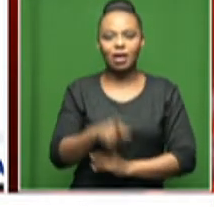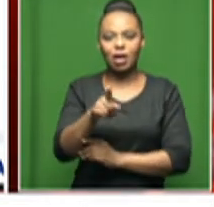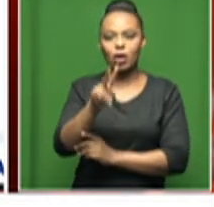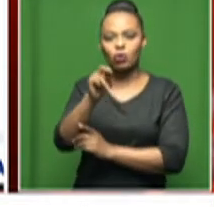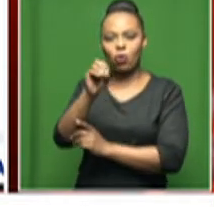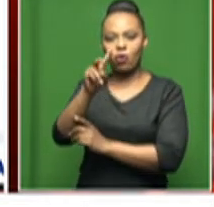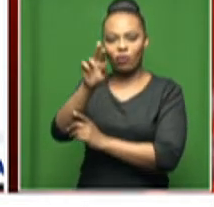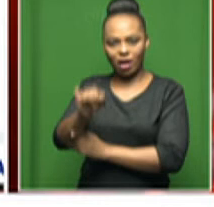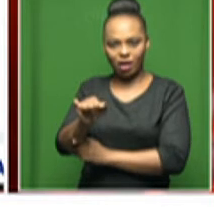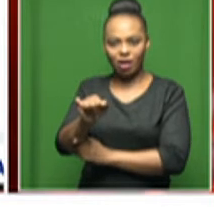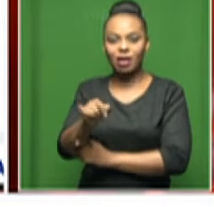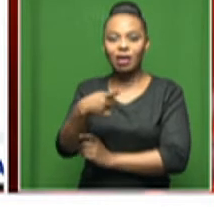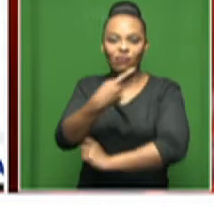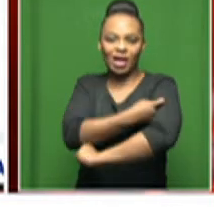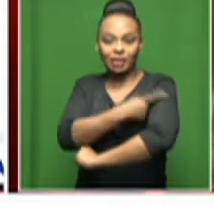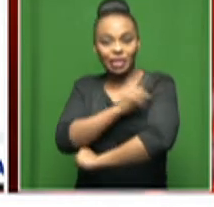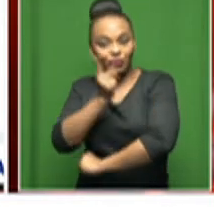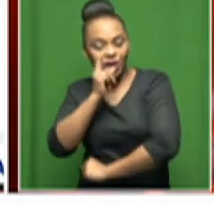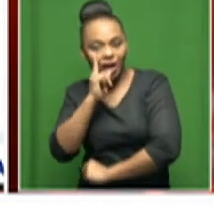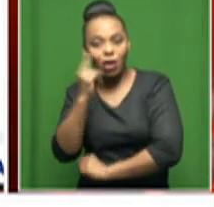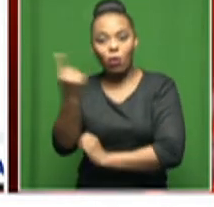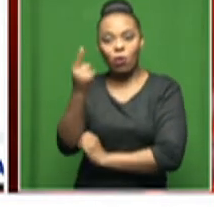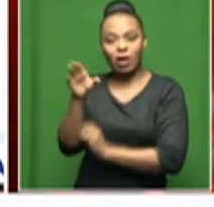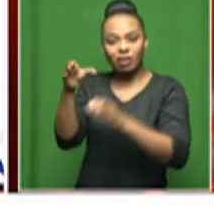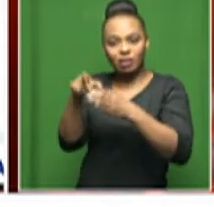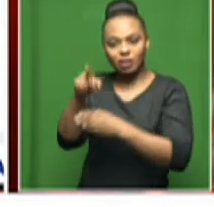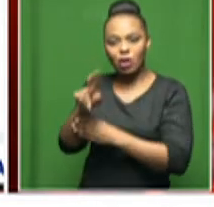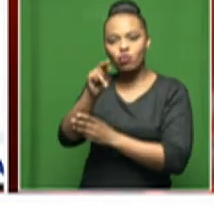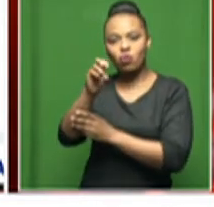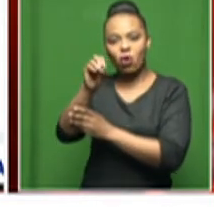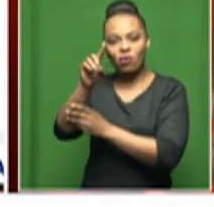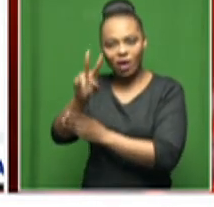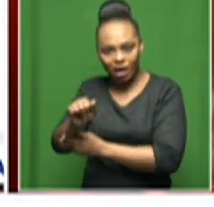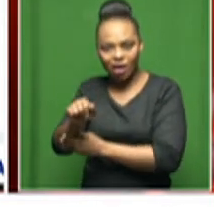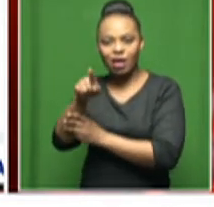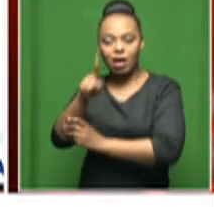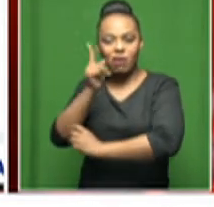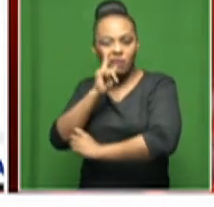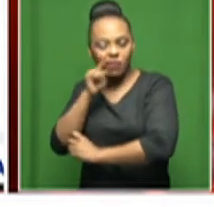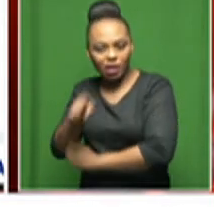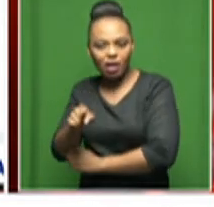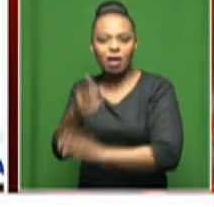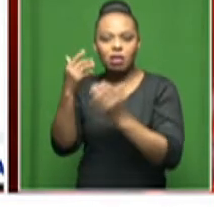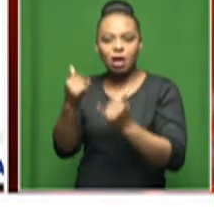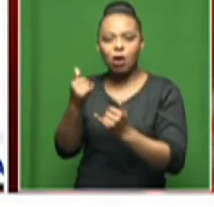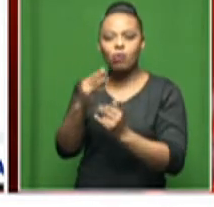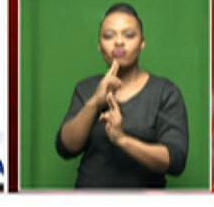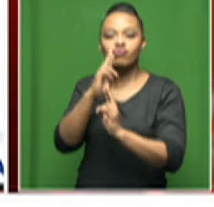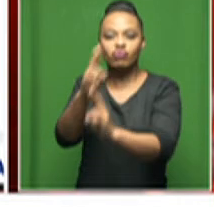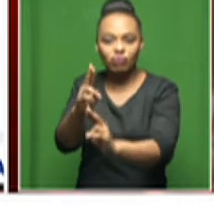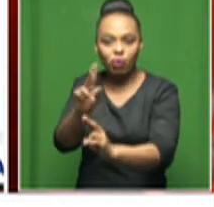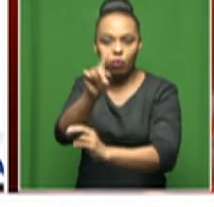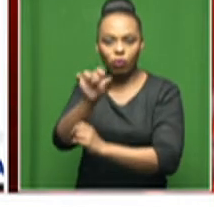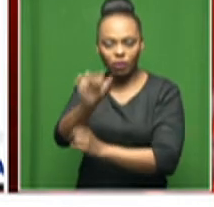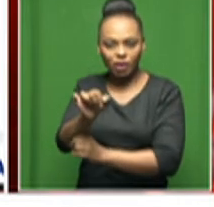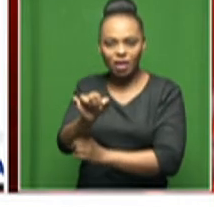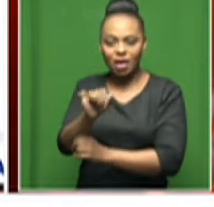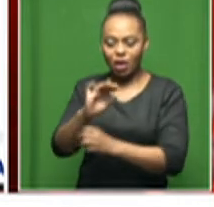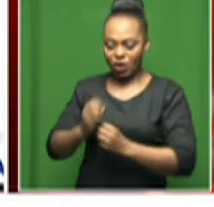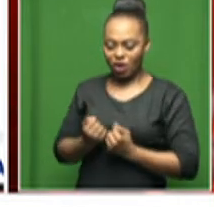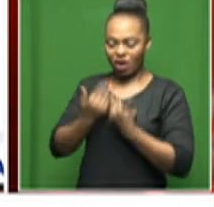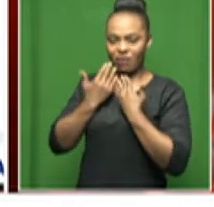vaccine trial. And one of the features in this particular Novovex vaccine trial to address the question as to whether past infection